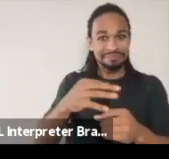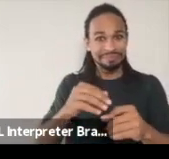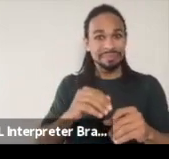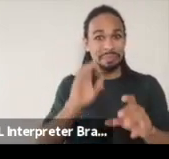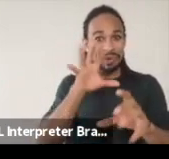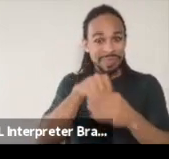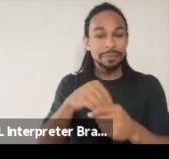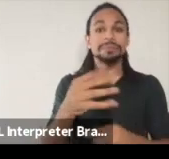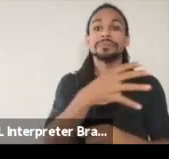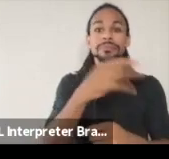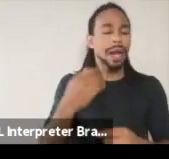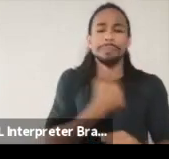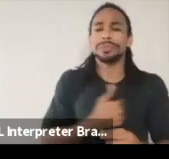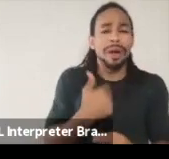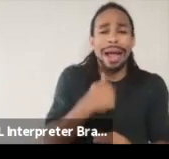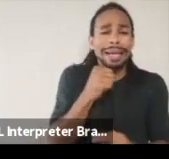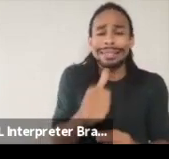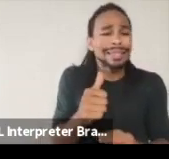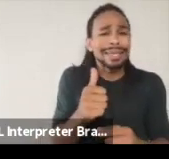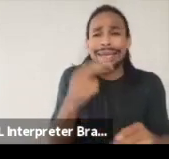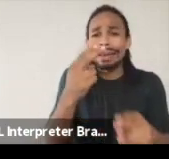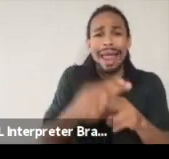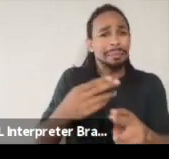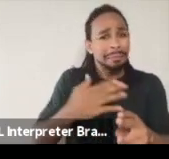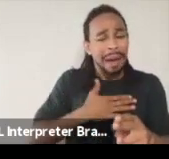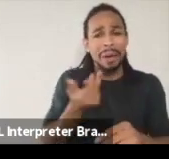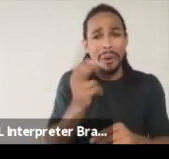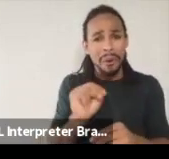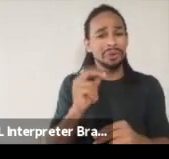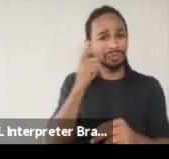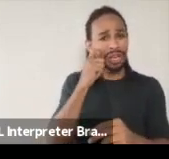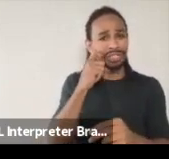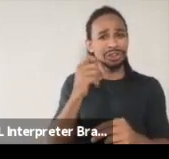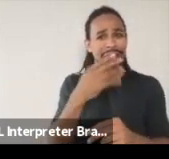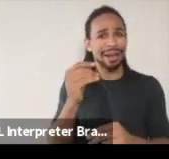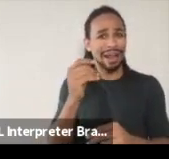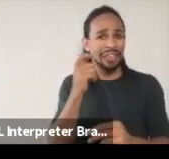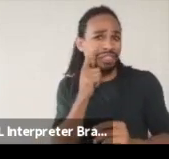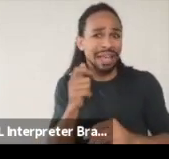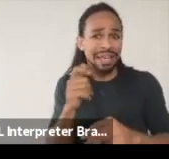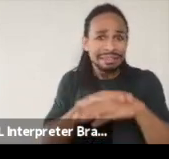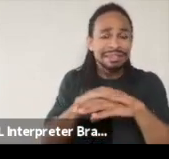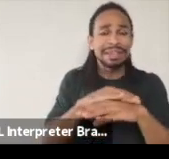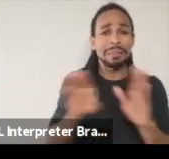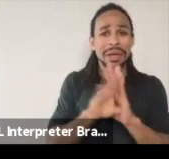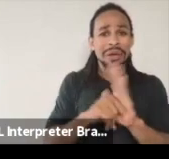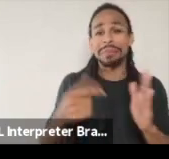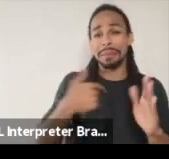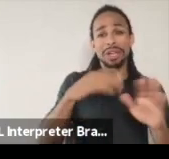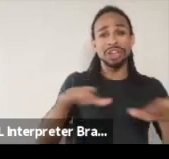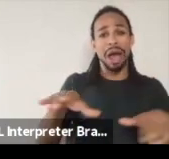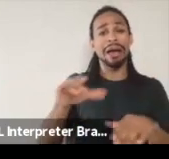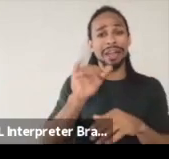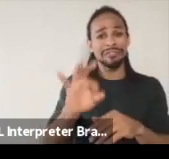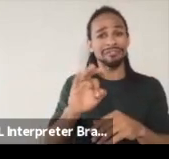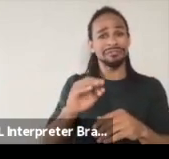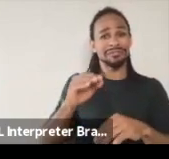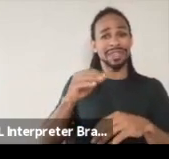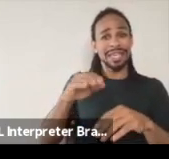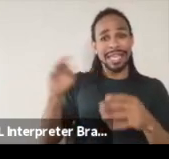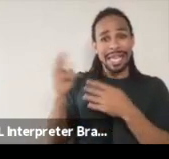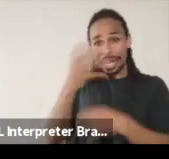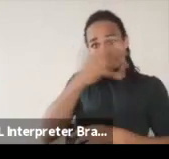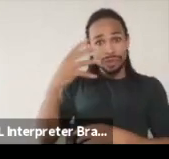and racial background when I was introducing myself, so my apologies. I am the child of immigrants from the Indian